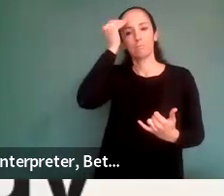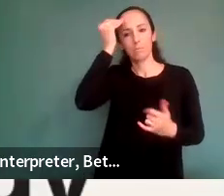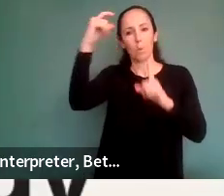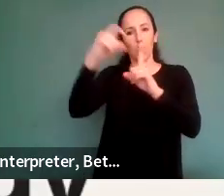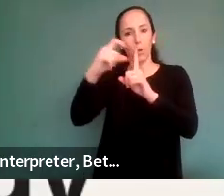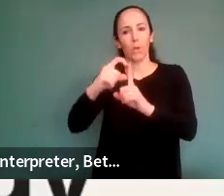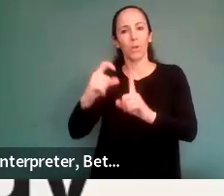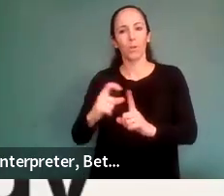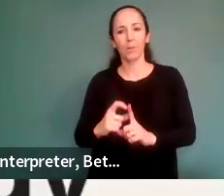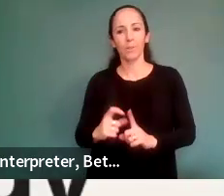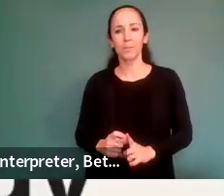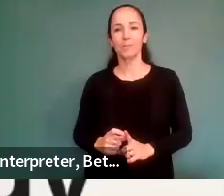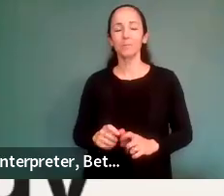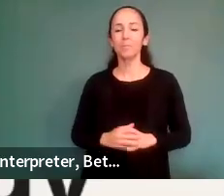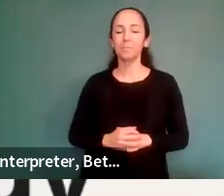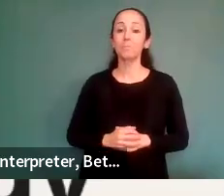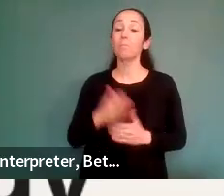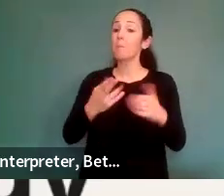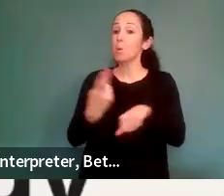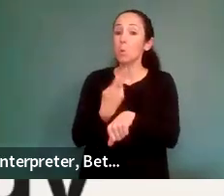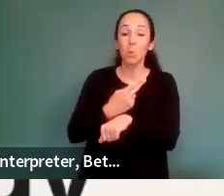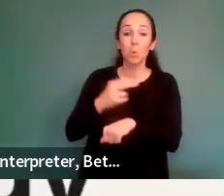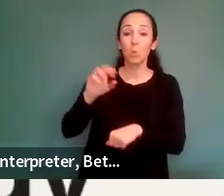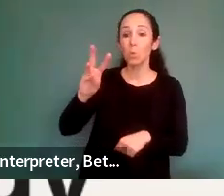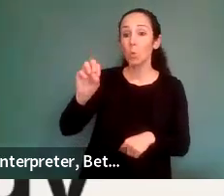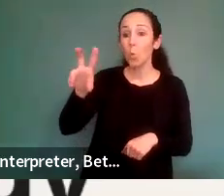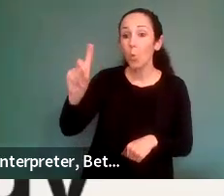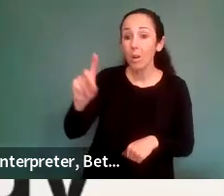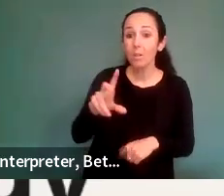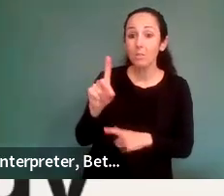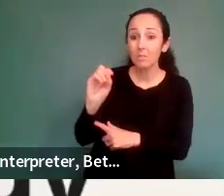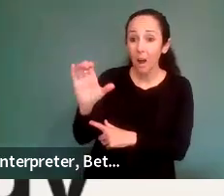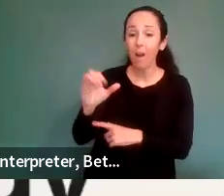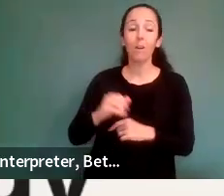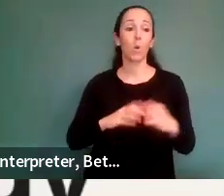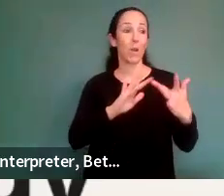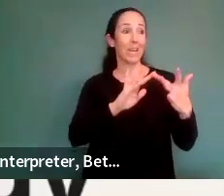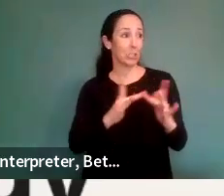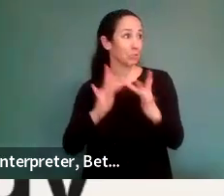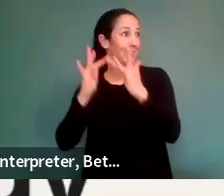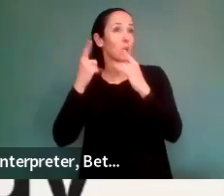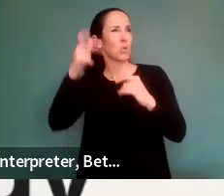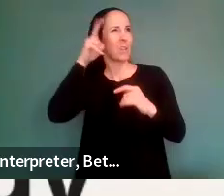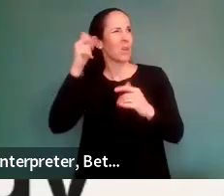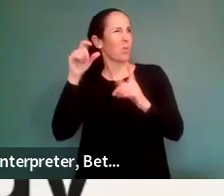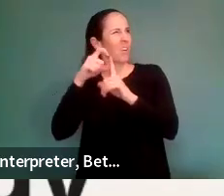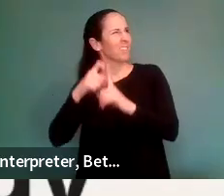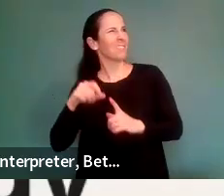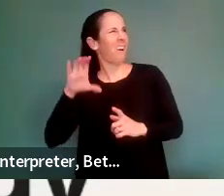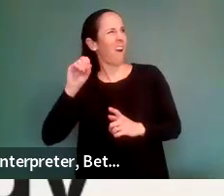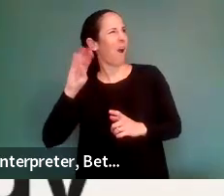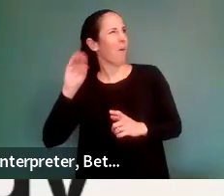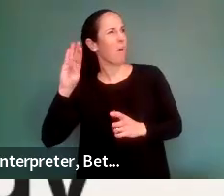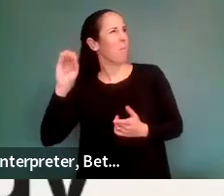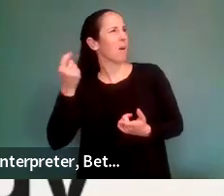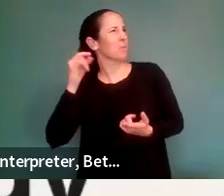navigate to these elements, whether you're in a Word document or on the internet, these make sense to you.